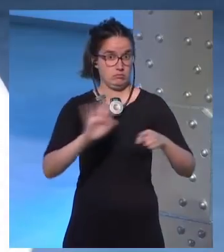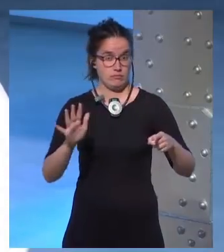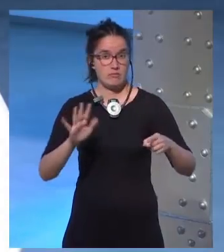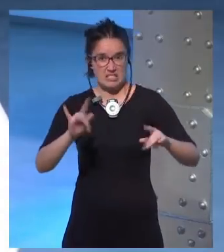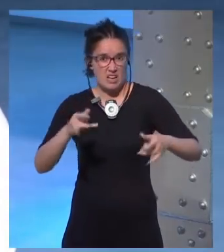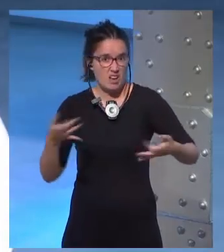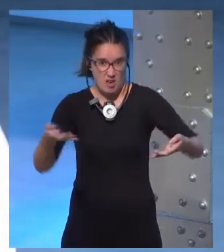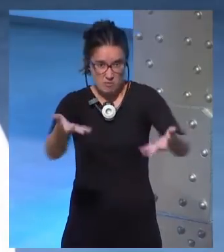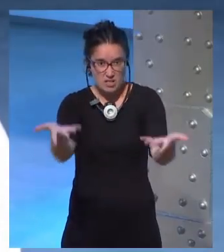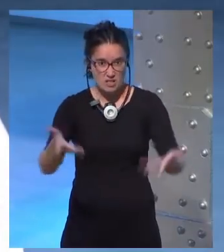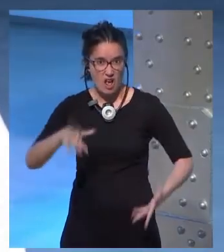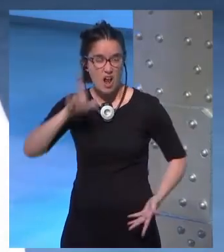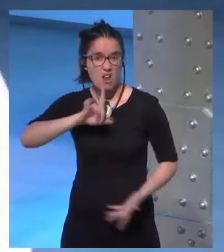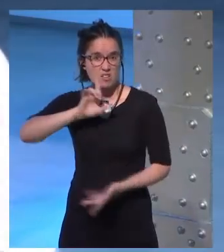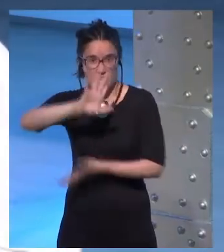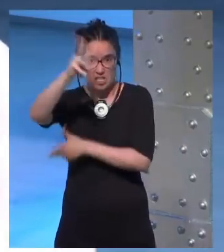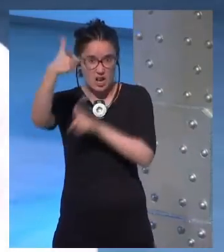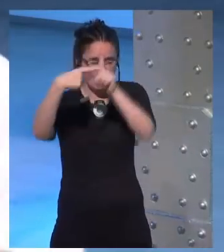then.